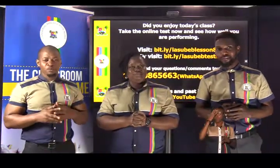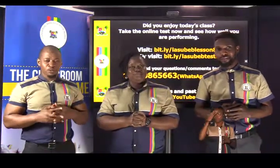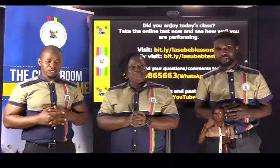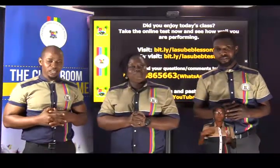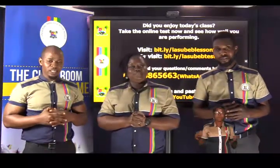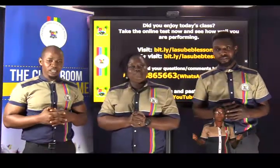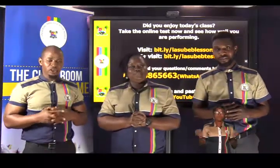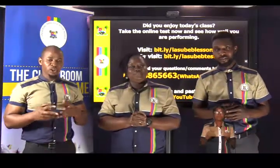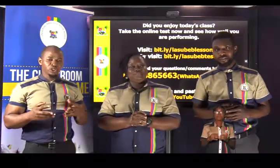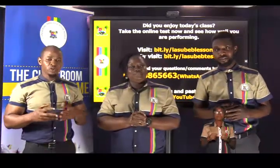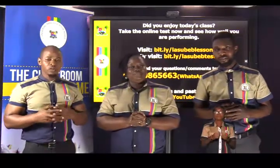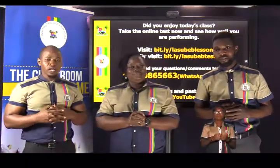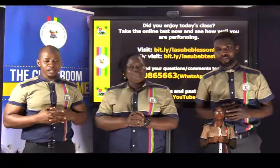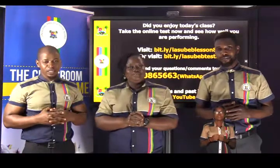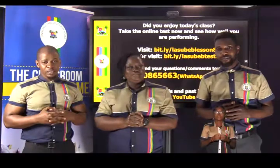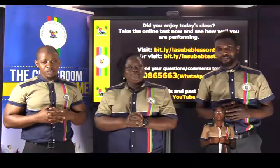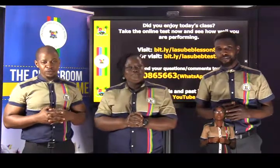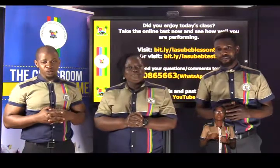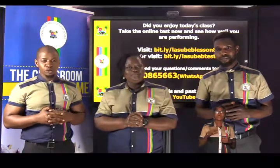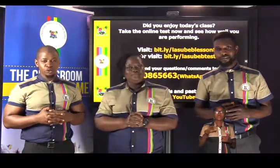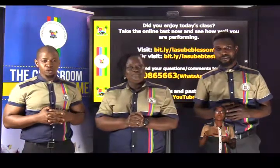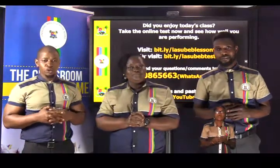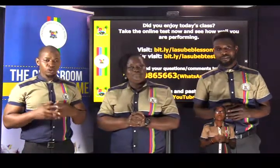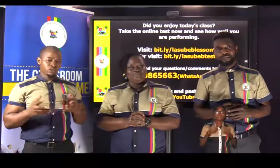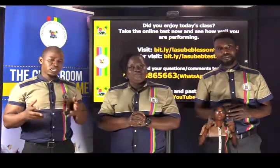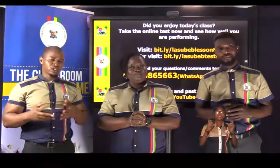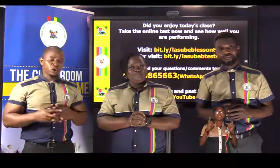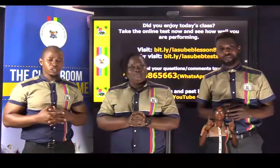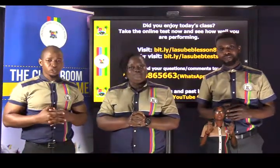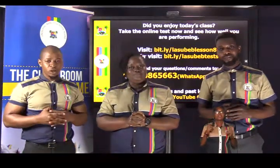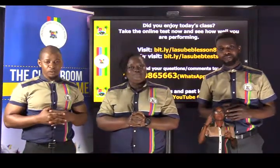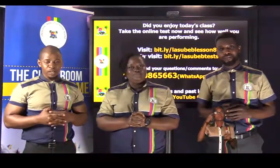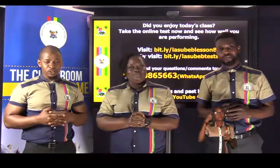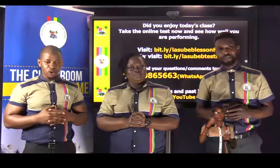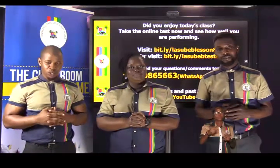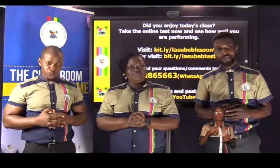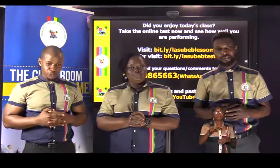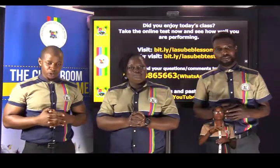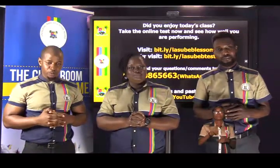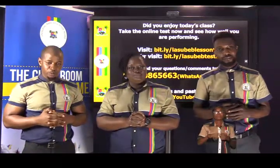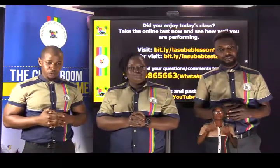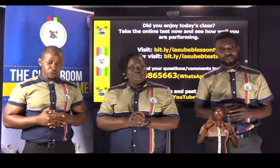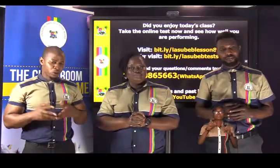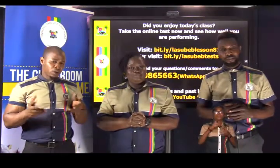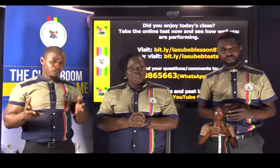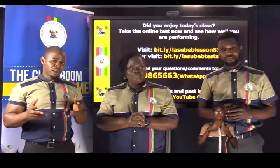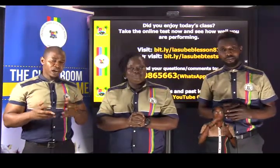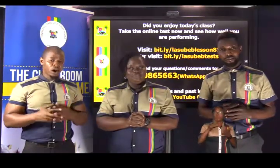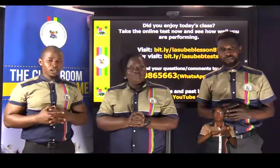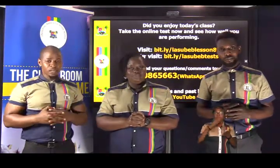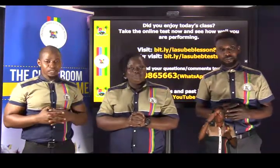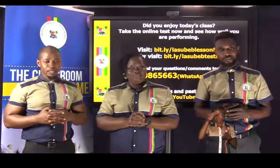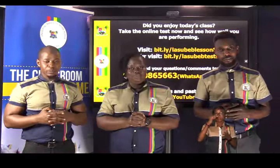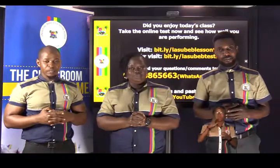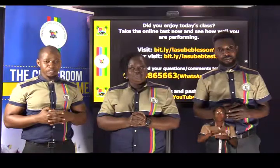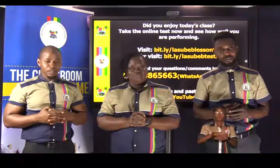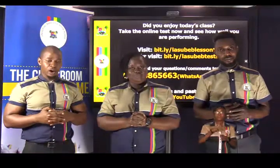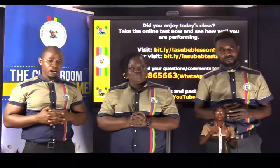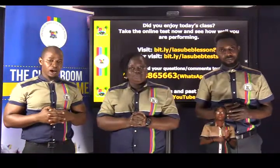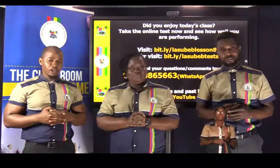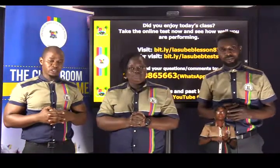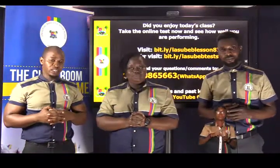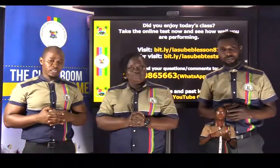is why we have put together a collection of online assessments for you to test all that you have learned on this program. You can find our online